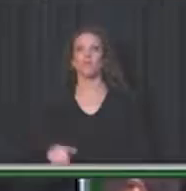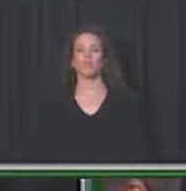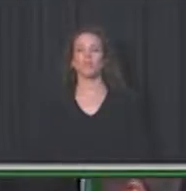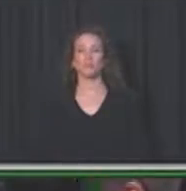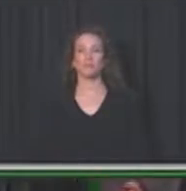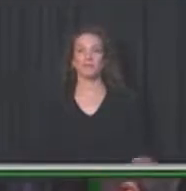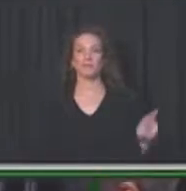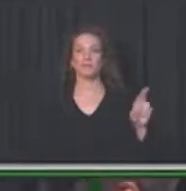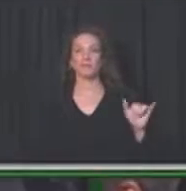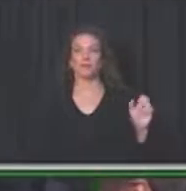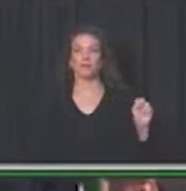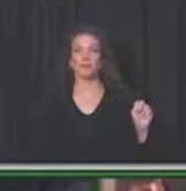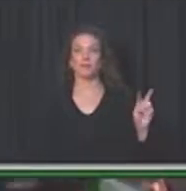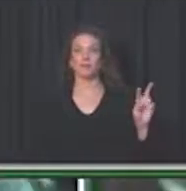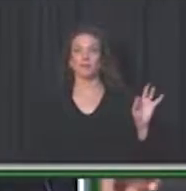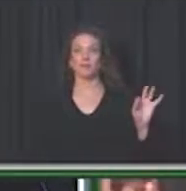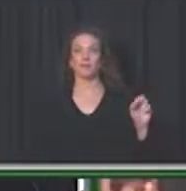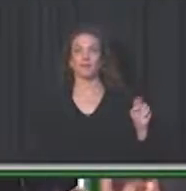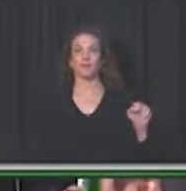Ryan Fong.